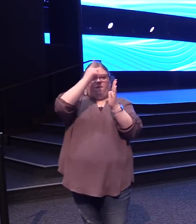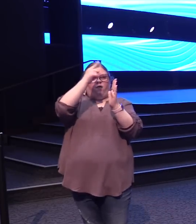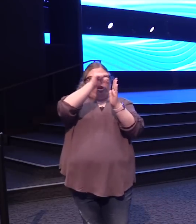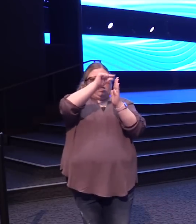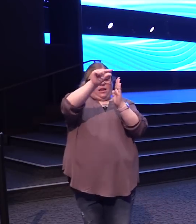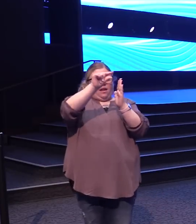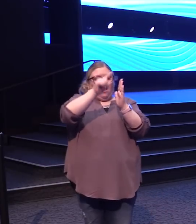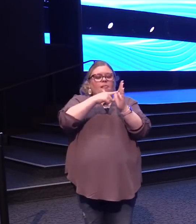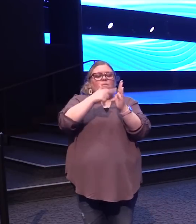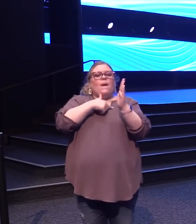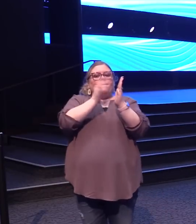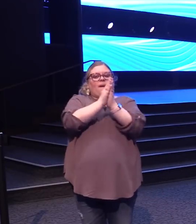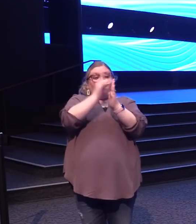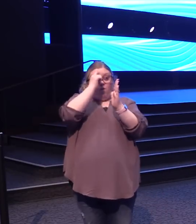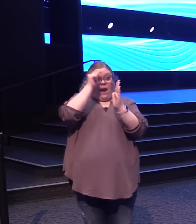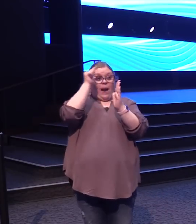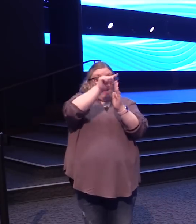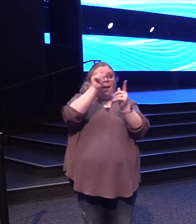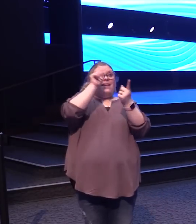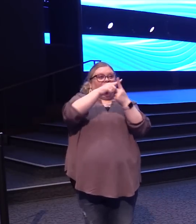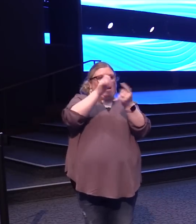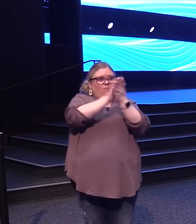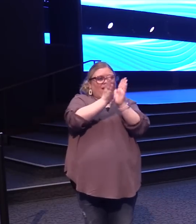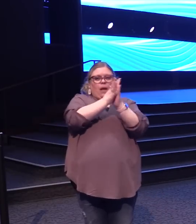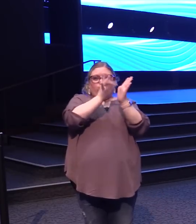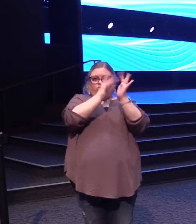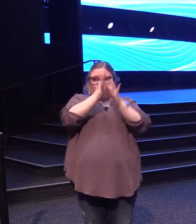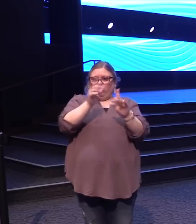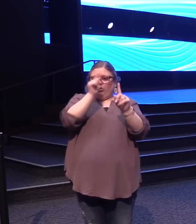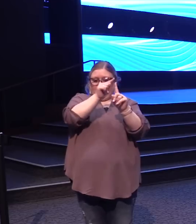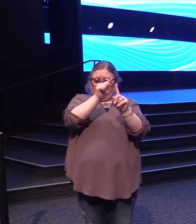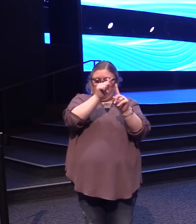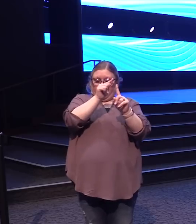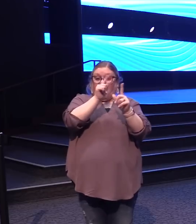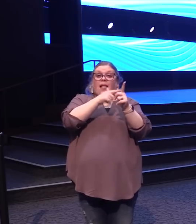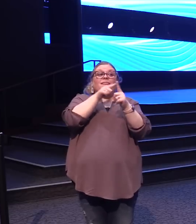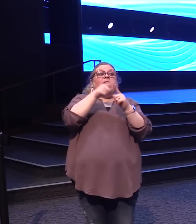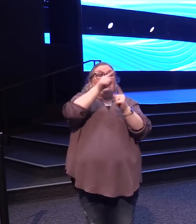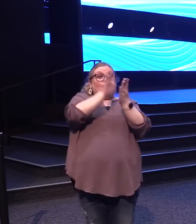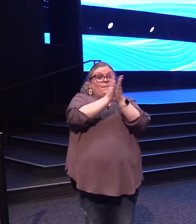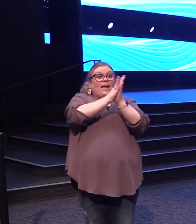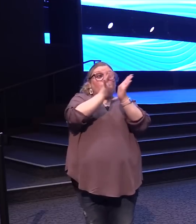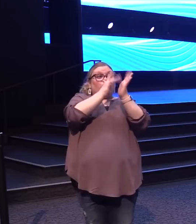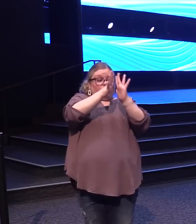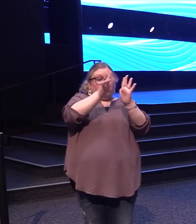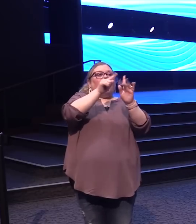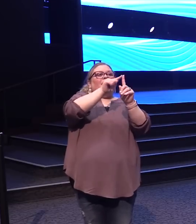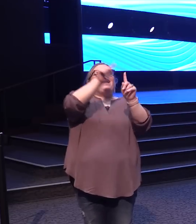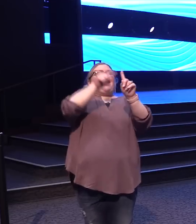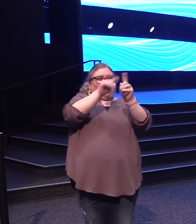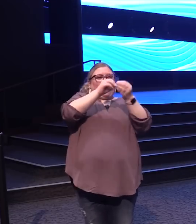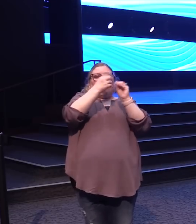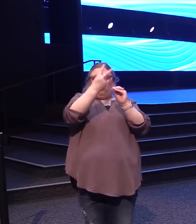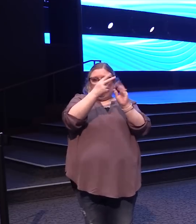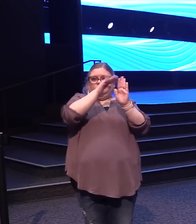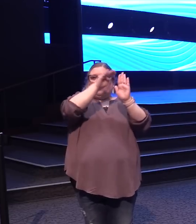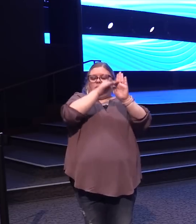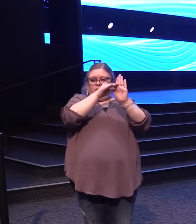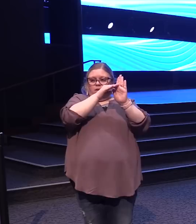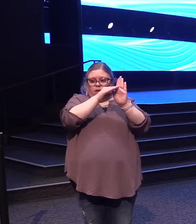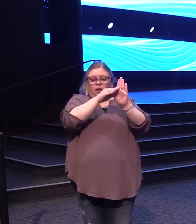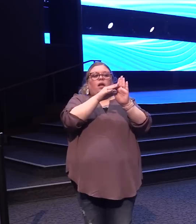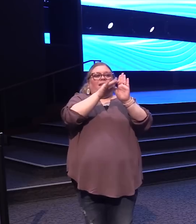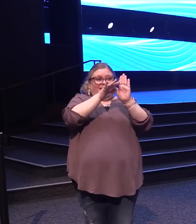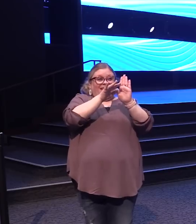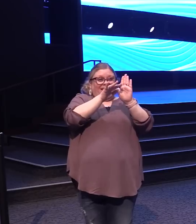school, and I'm gonna pray for him until he becomes a Christian. And then when he becomes a Christian, I'm gonna start praying for name number two. Now I'm